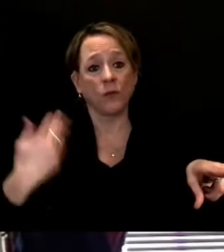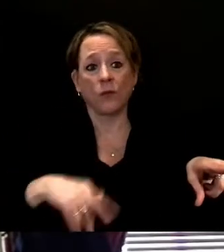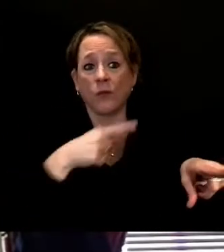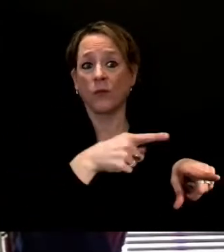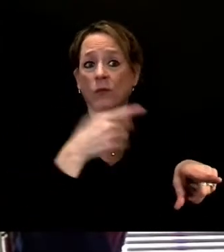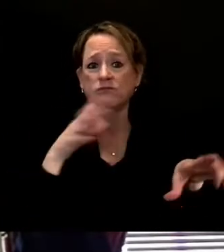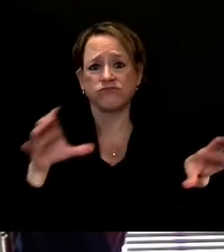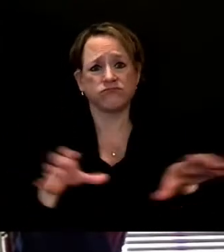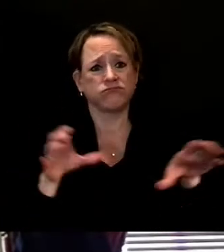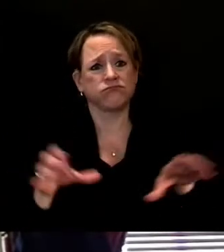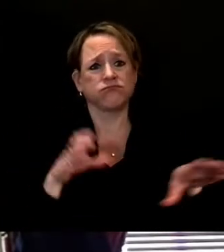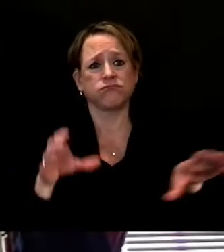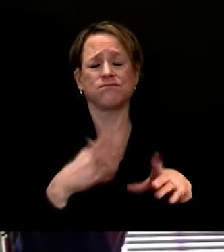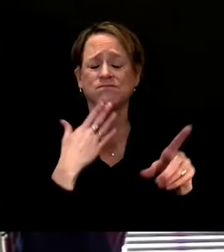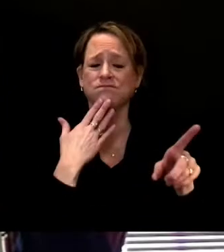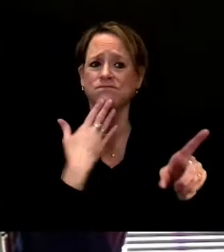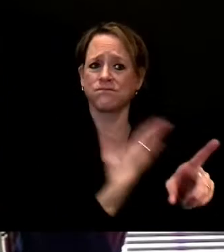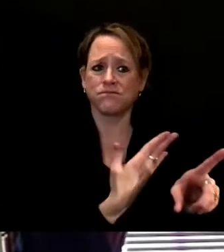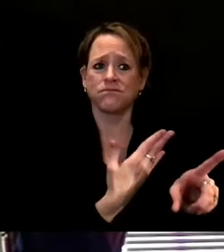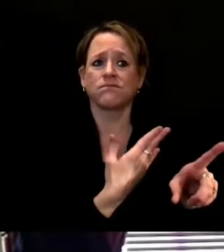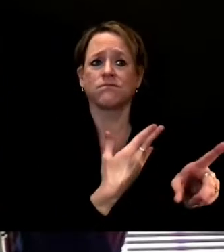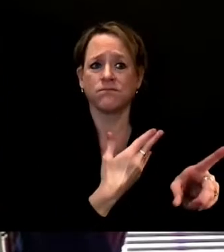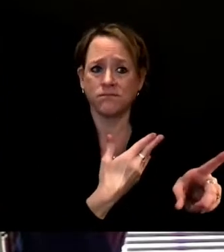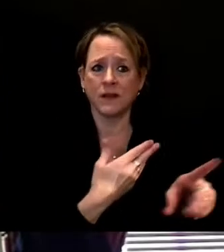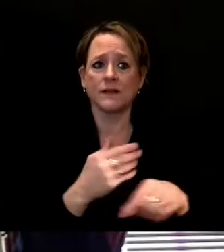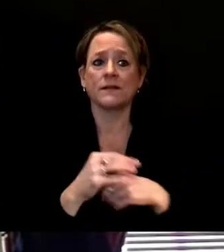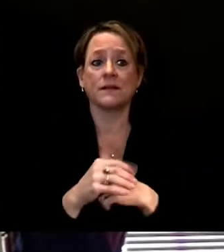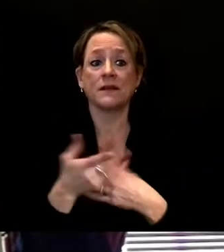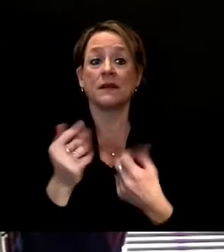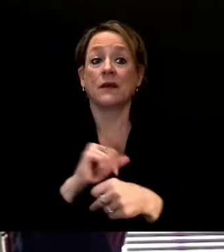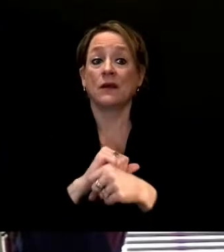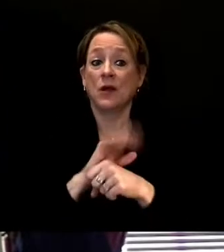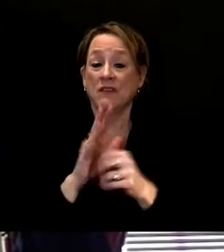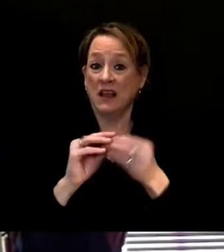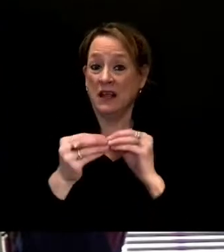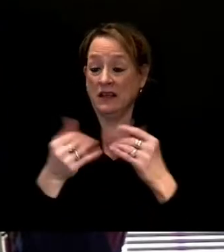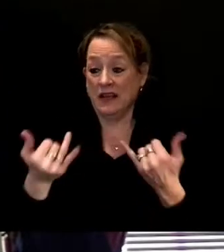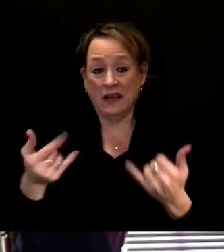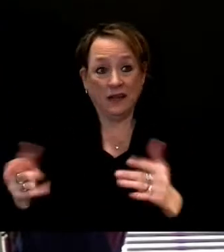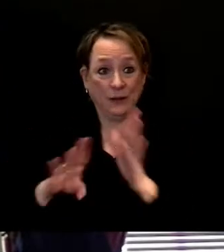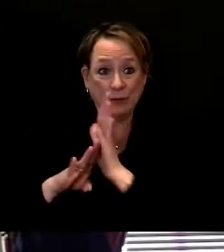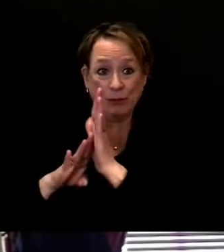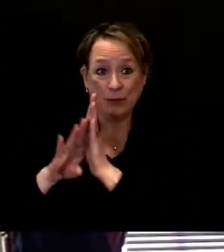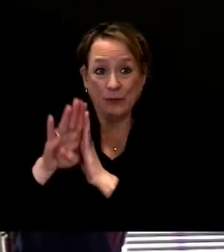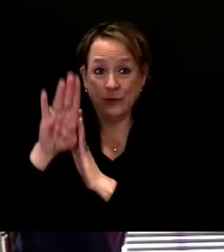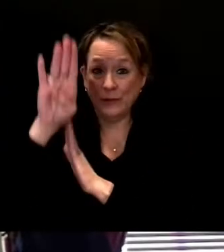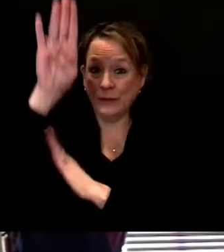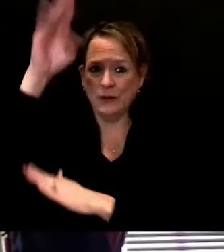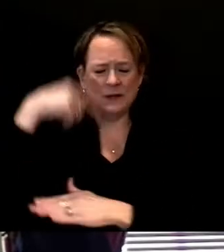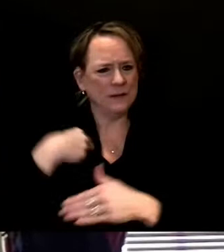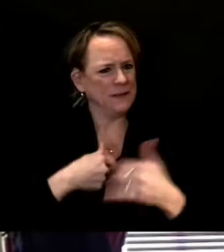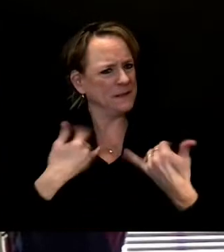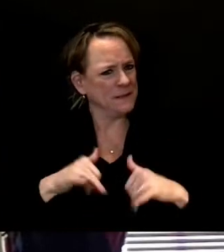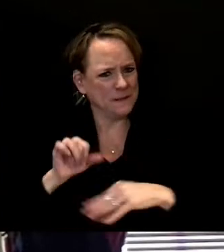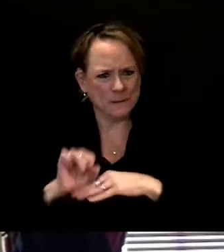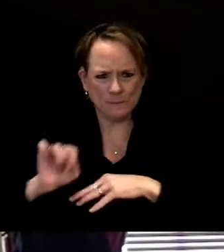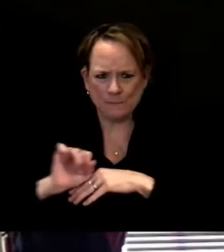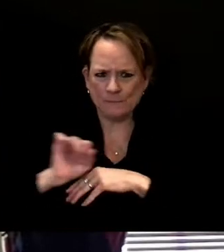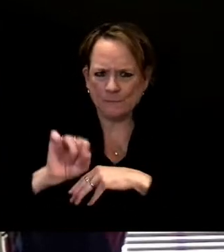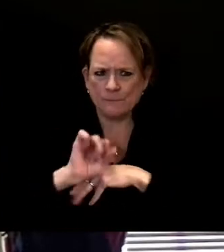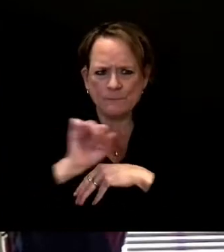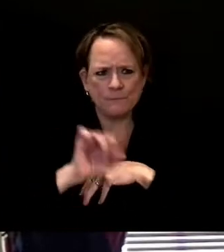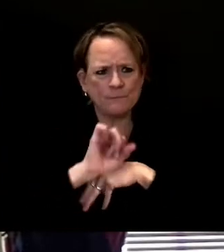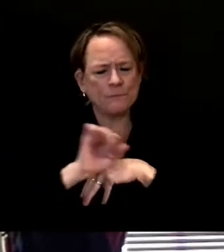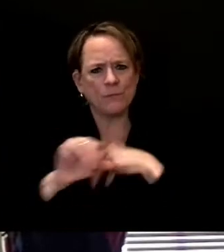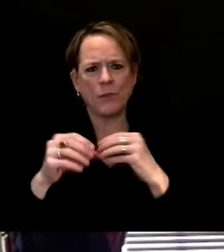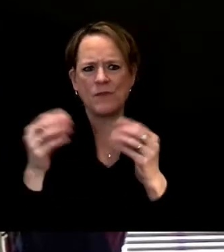and hospitalization surge, we are pursuing every available option to bring needed staffing support to Wisconsin's health